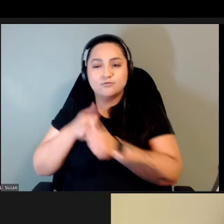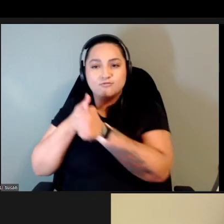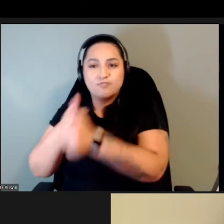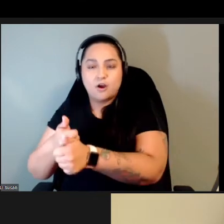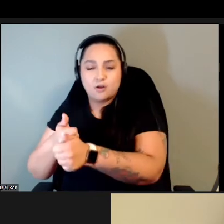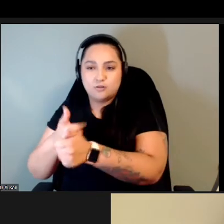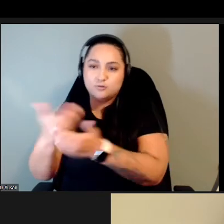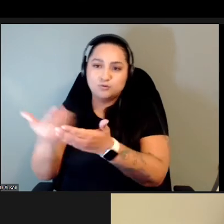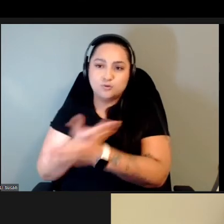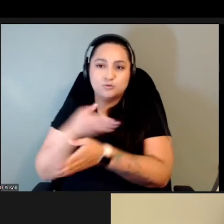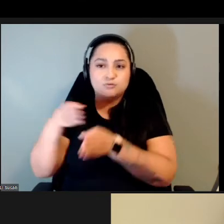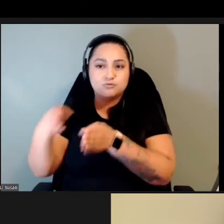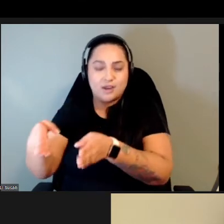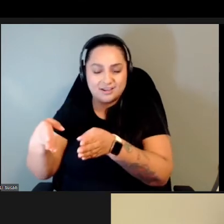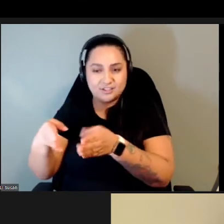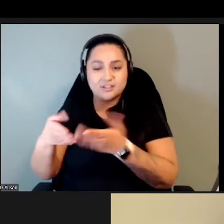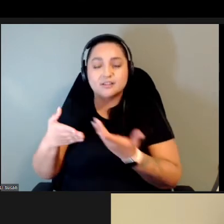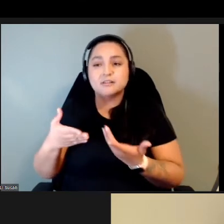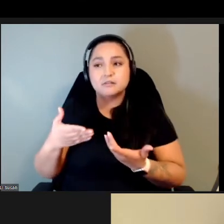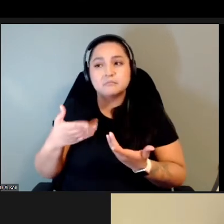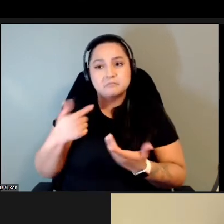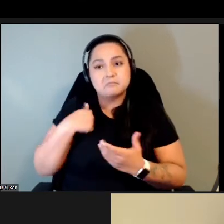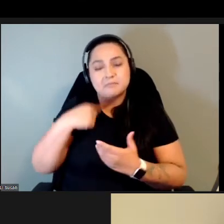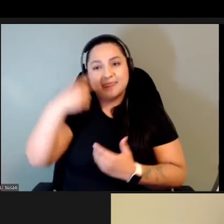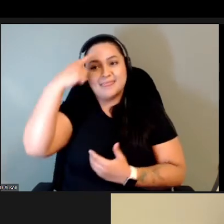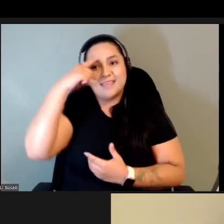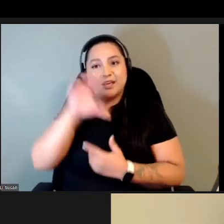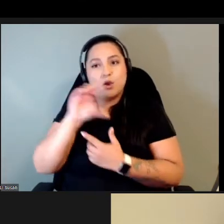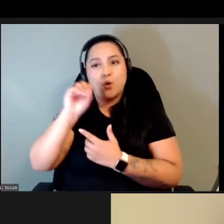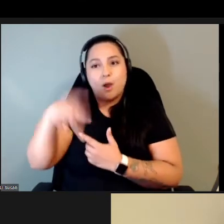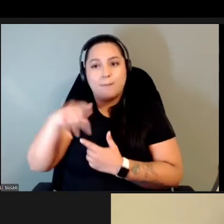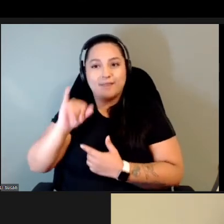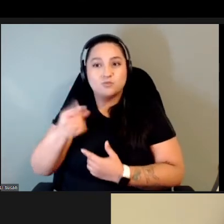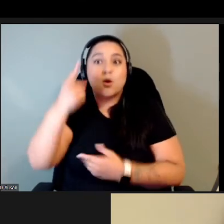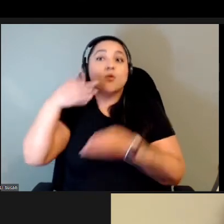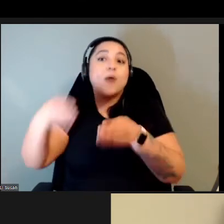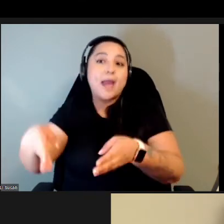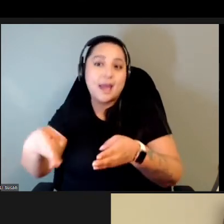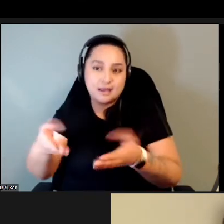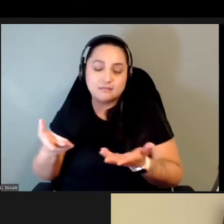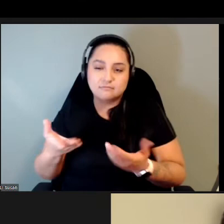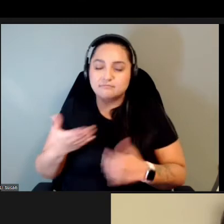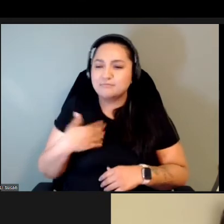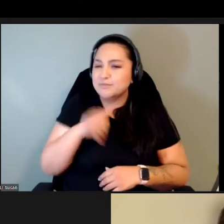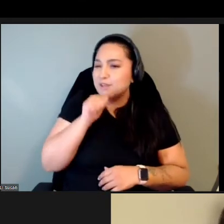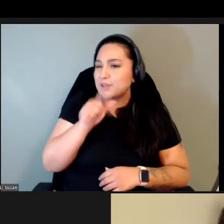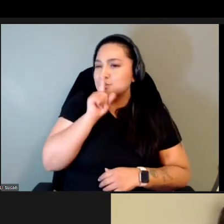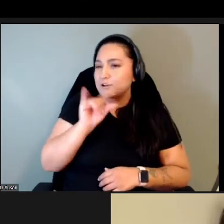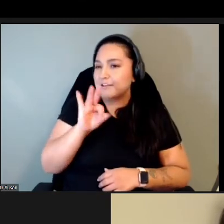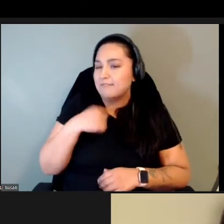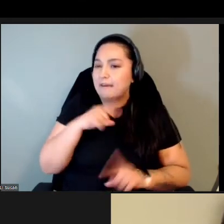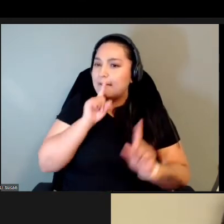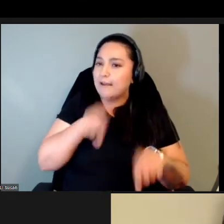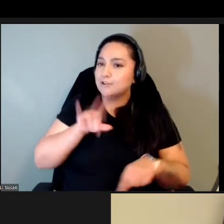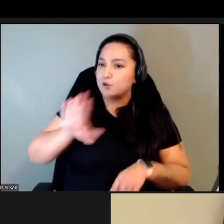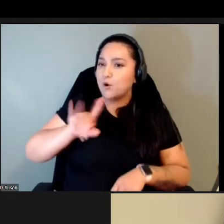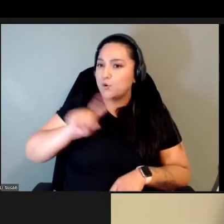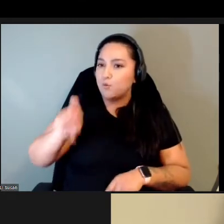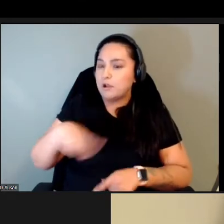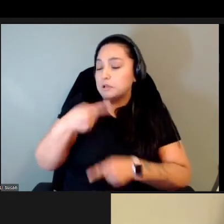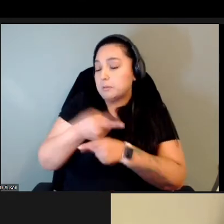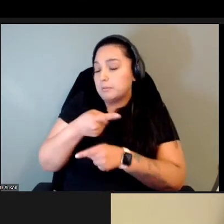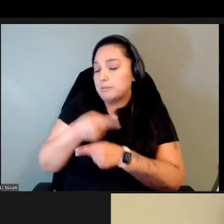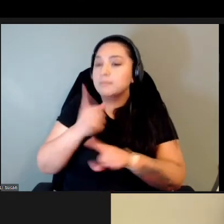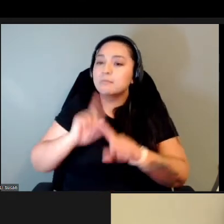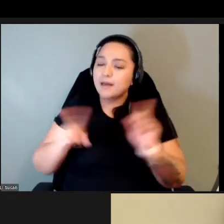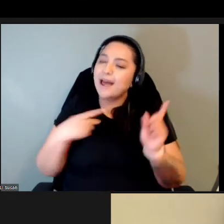is one of the ways. So yes, I don't know if I answered your question, but I see a lot of things, and I